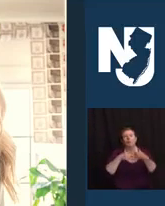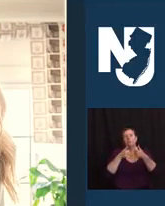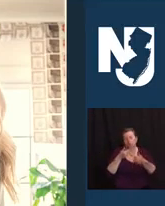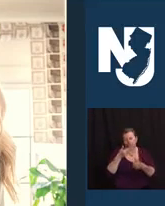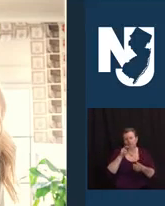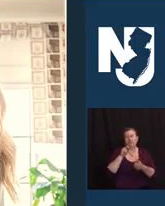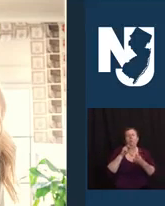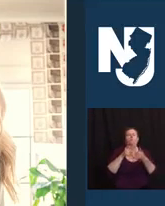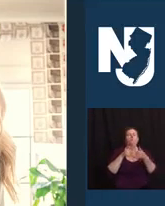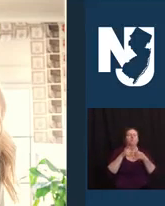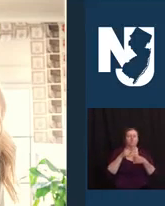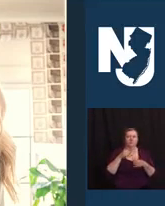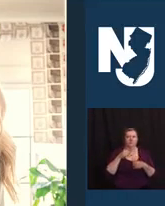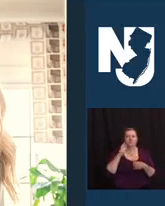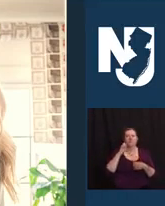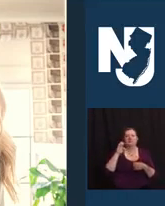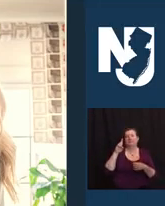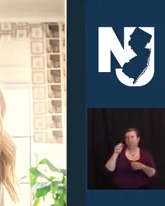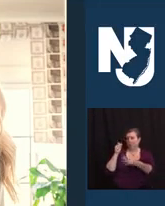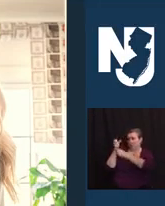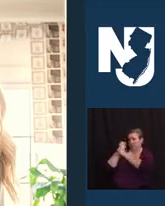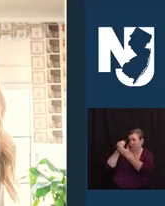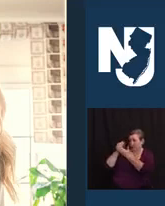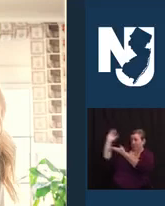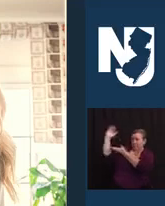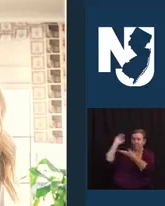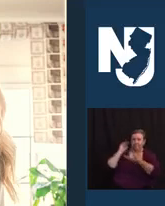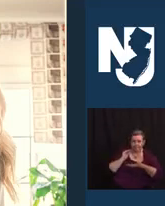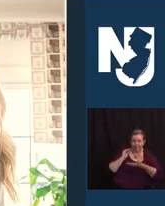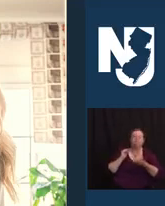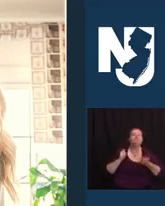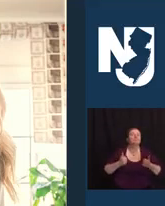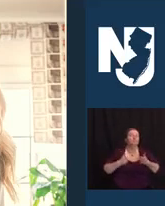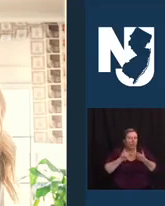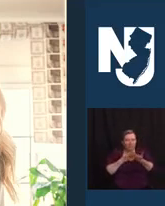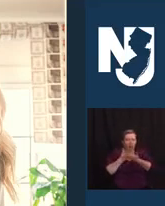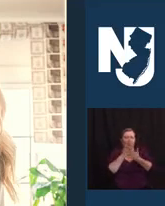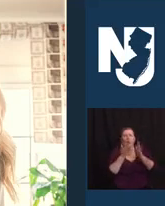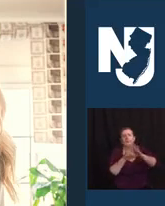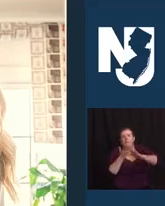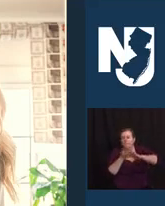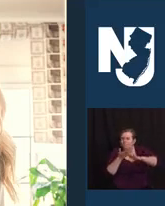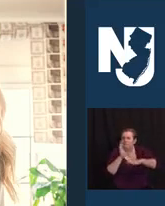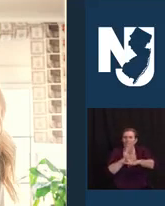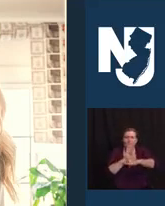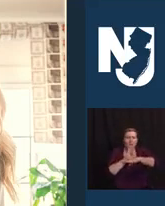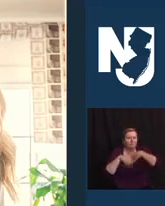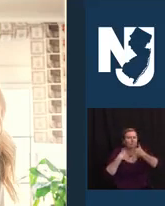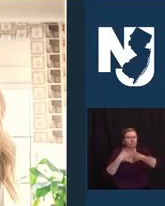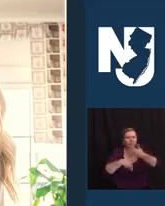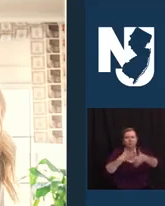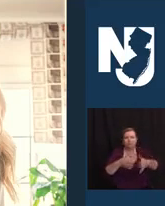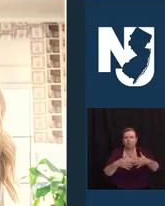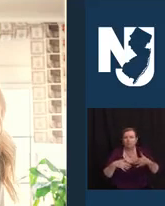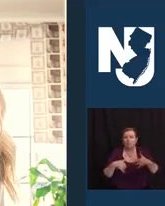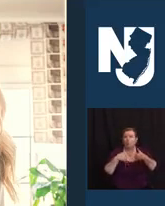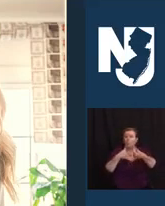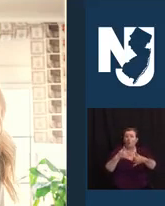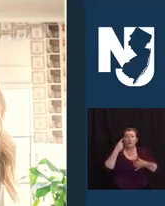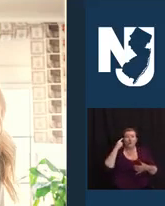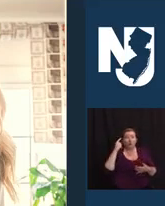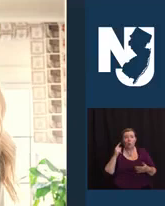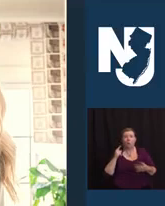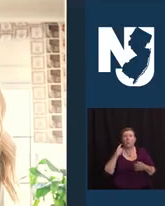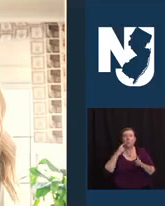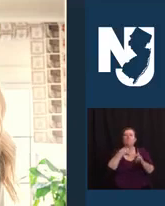secure the funding she needed to keep both her dream and her business open and viable. She used her grant to keep up with the rent, purchase